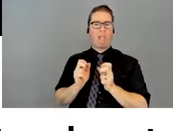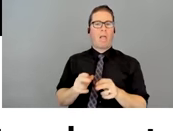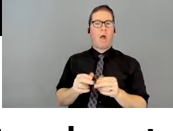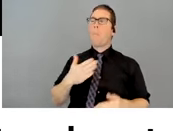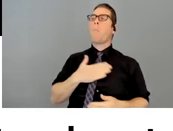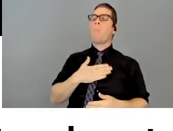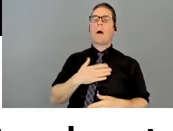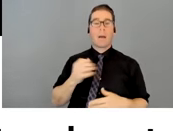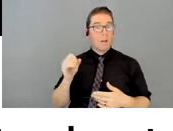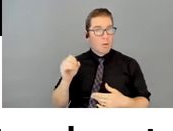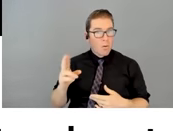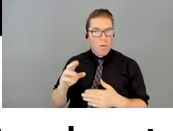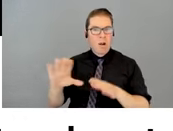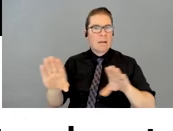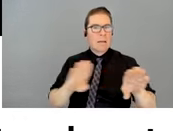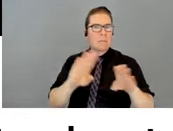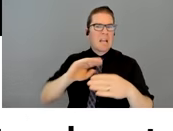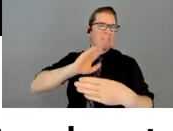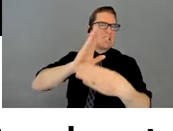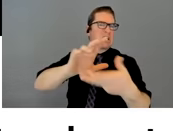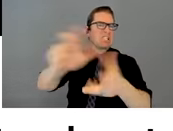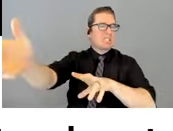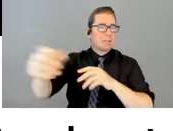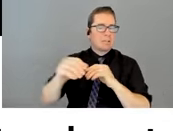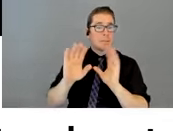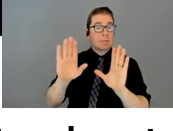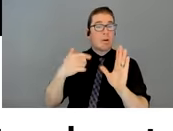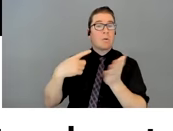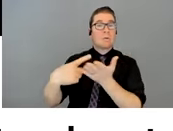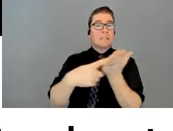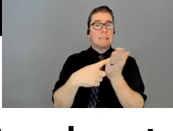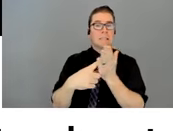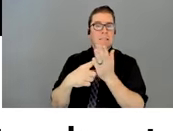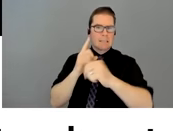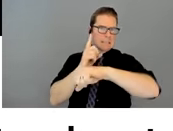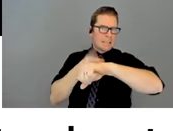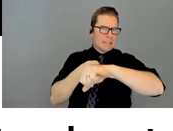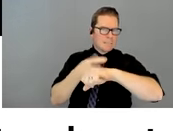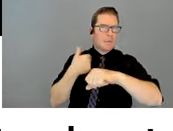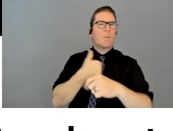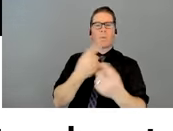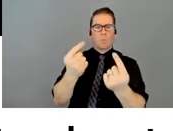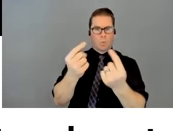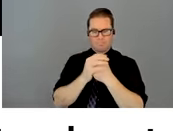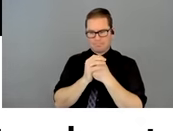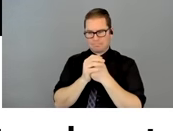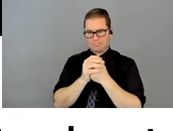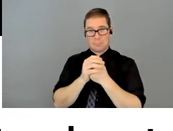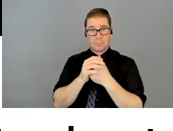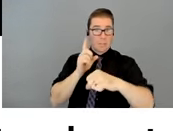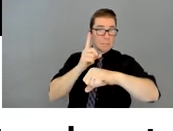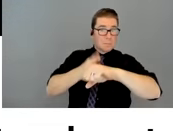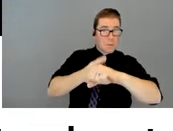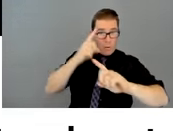just to talk a little bit about our discipline process at Fresno City College, the main purpose is to maintain a safe